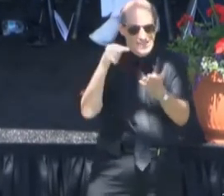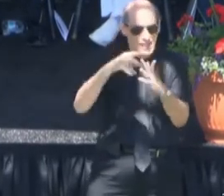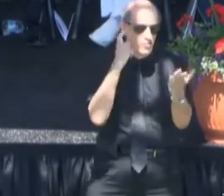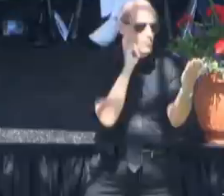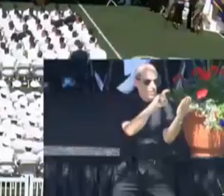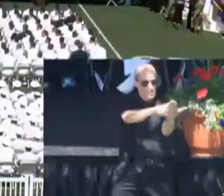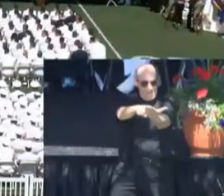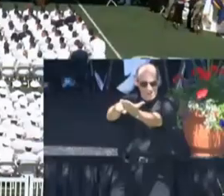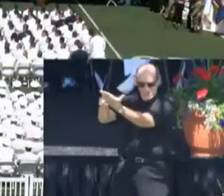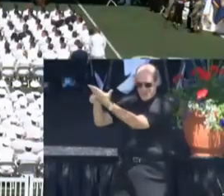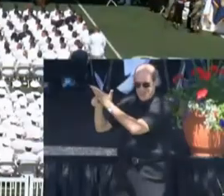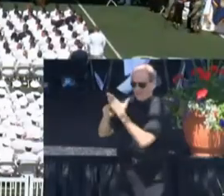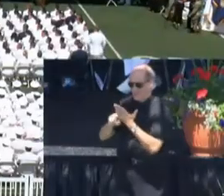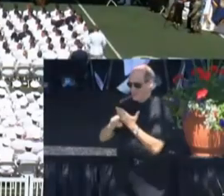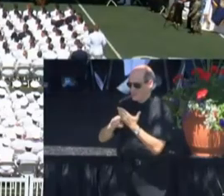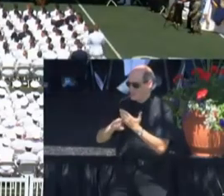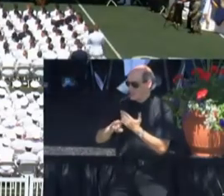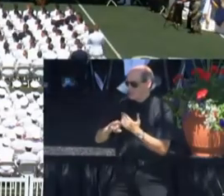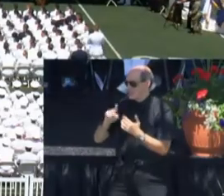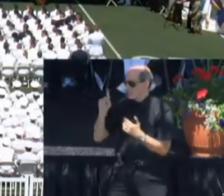recognized.